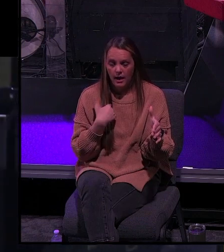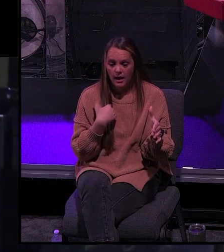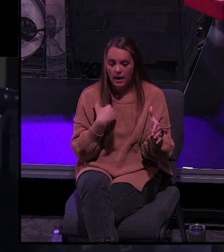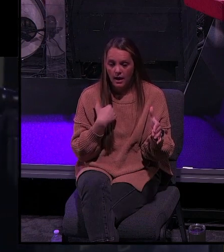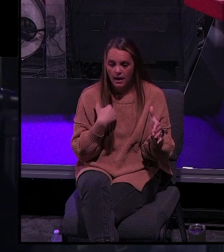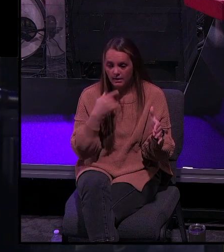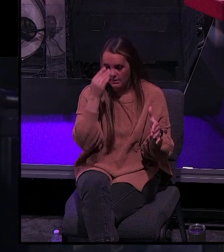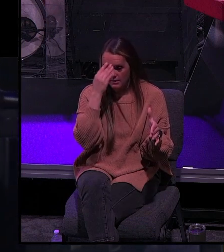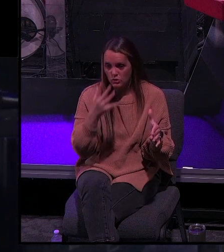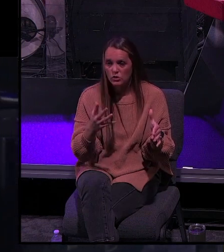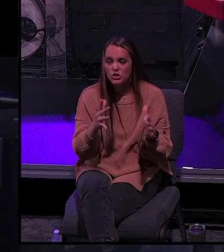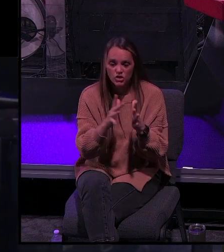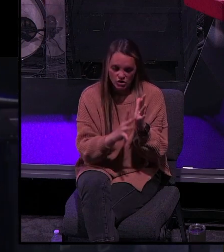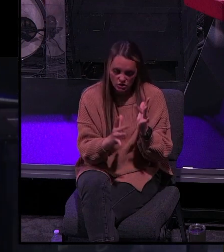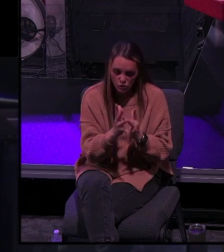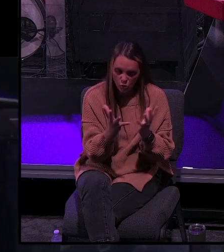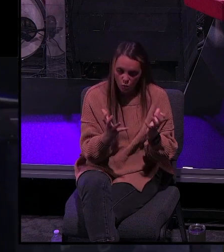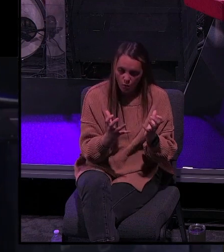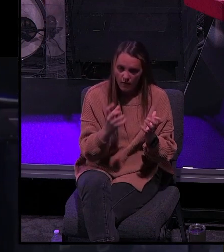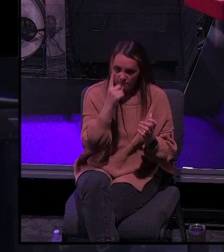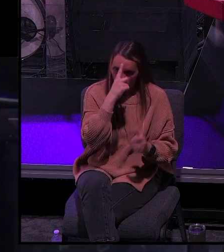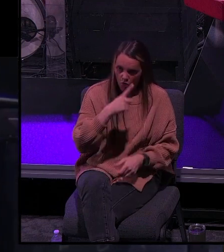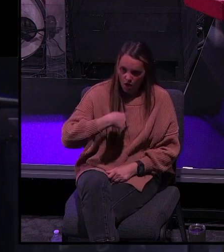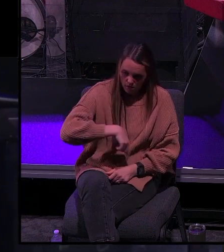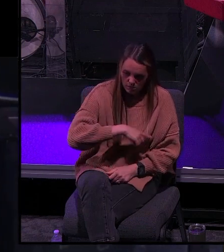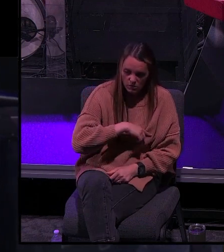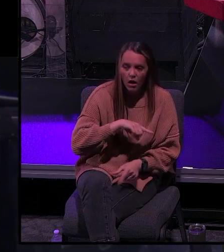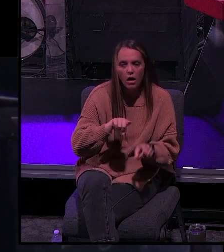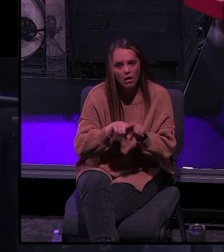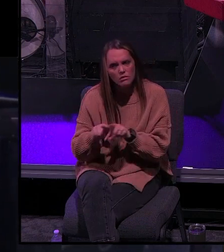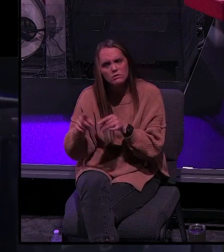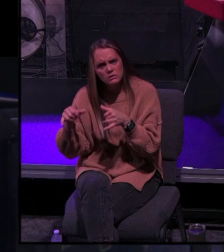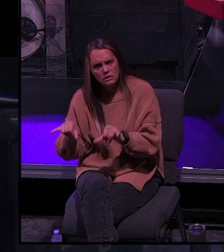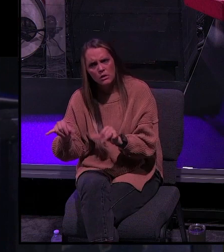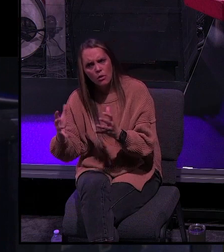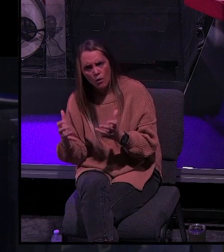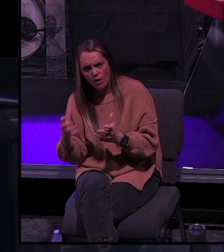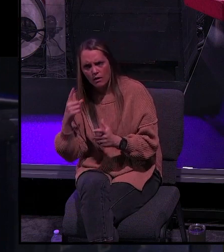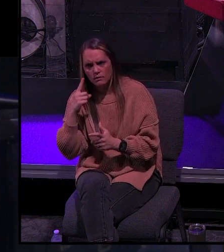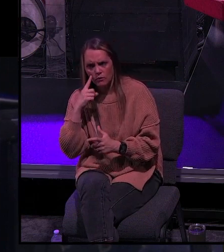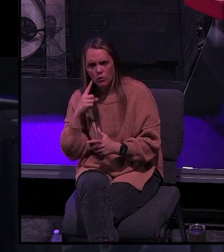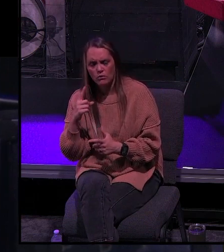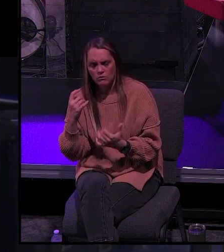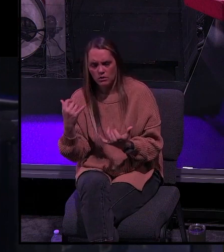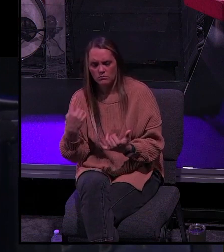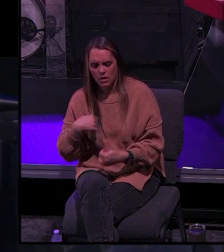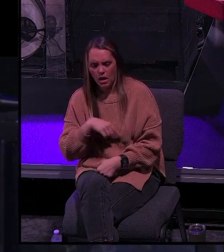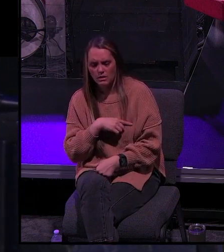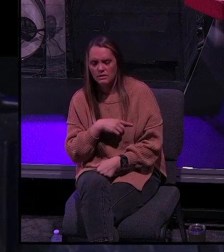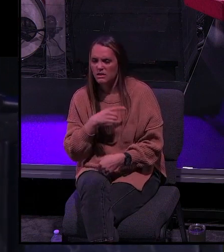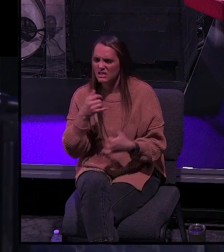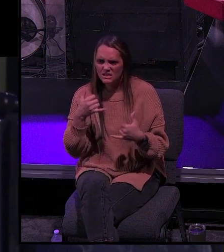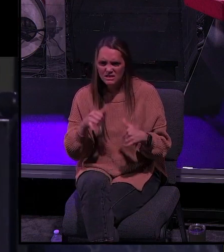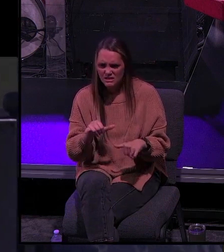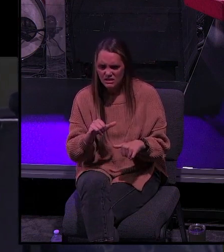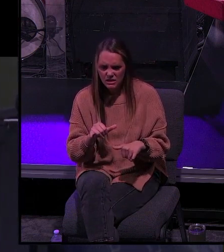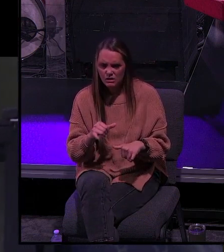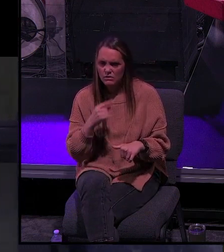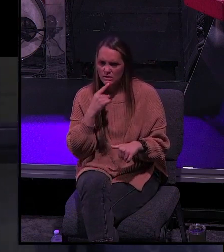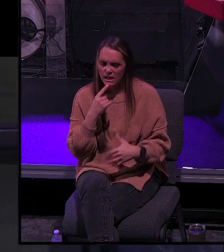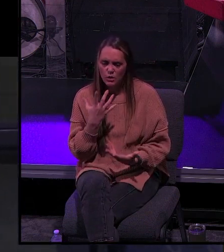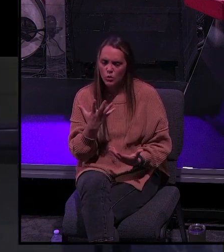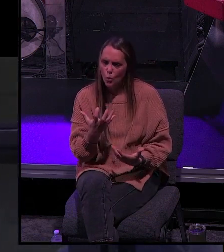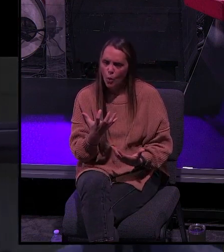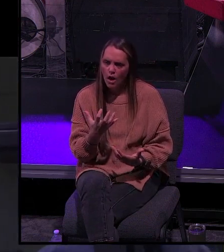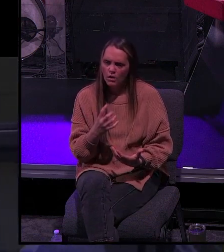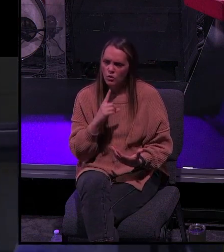us. That's what he still wants for us. It's what we're still called to today. He wanted for us to have this